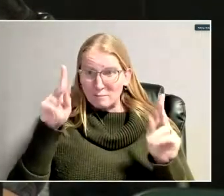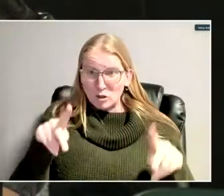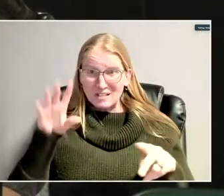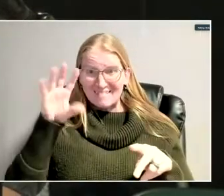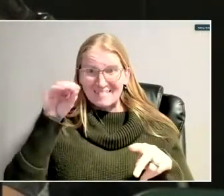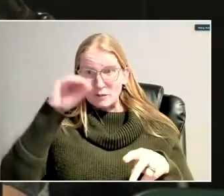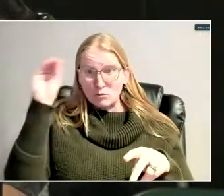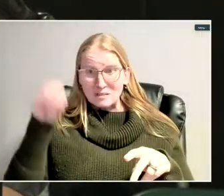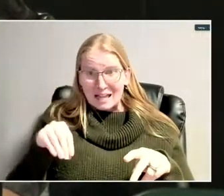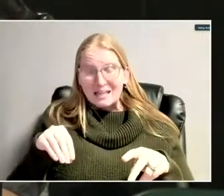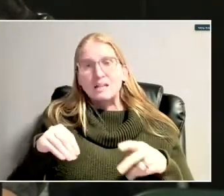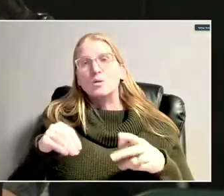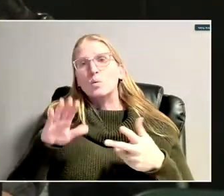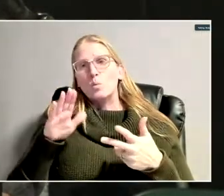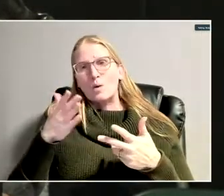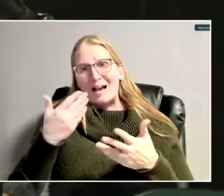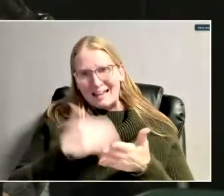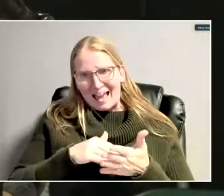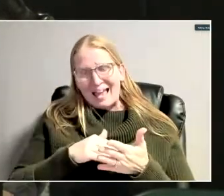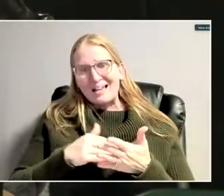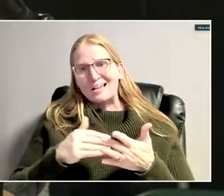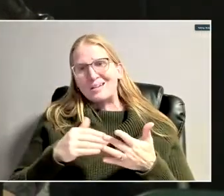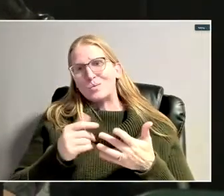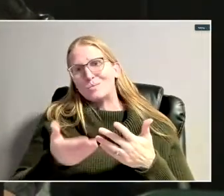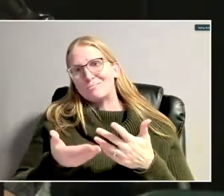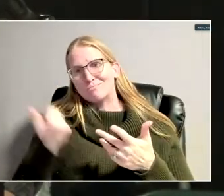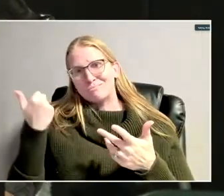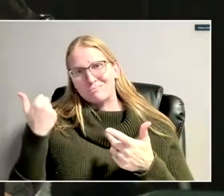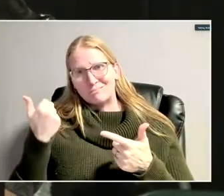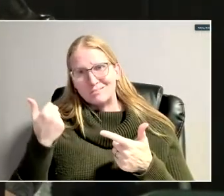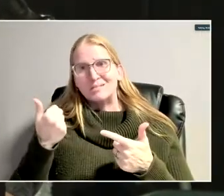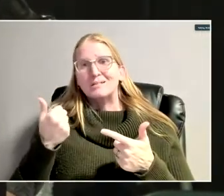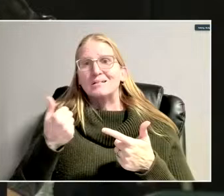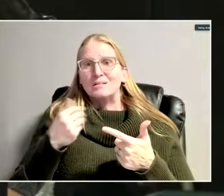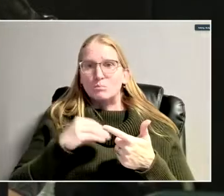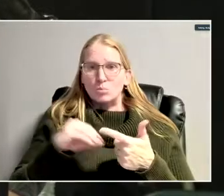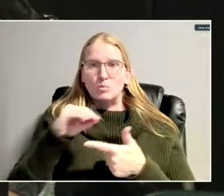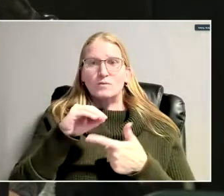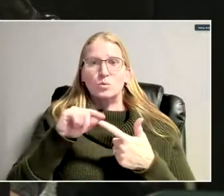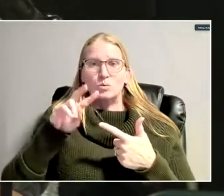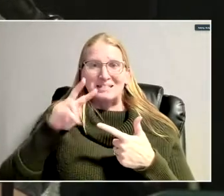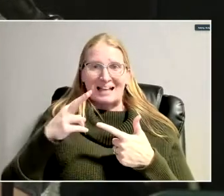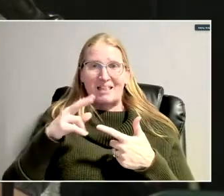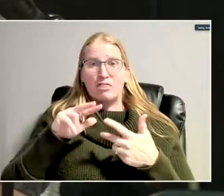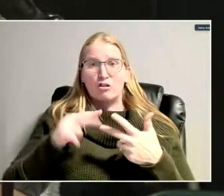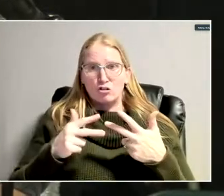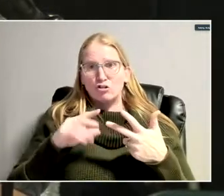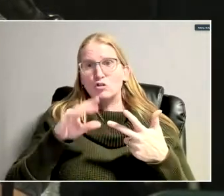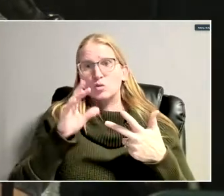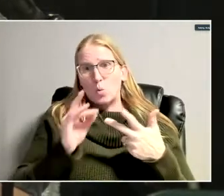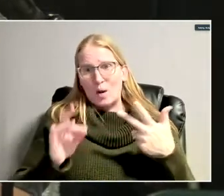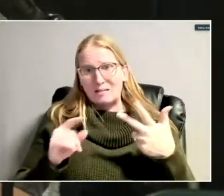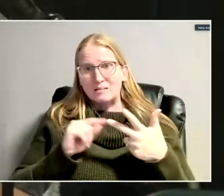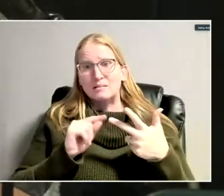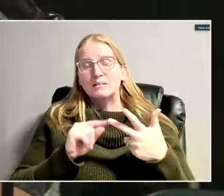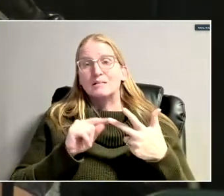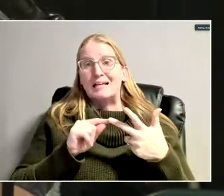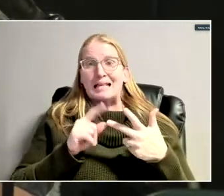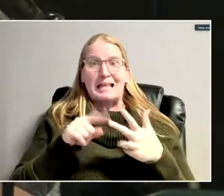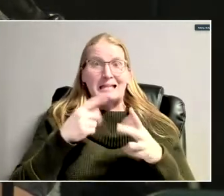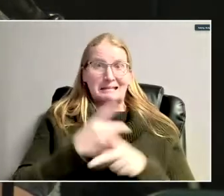somebody with 50% um there are some fun stories out there uh